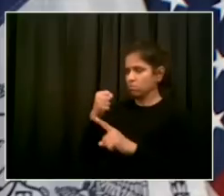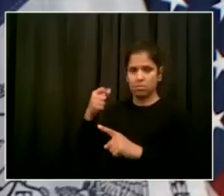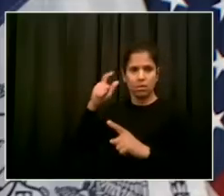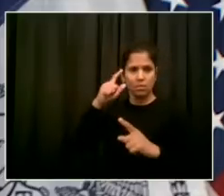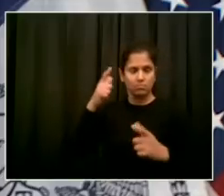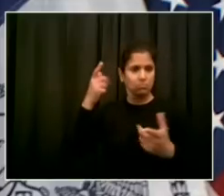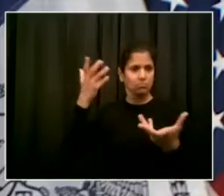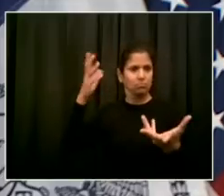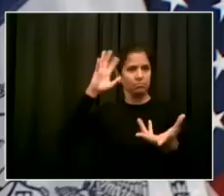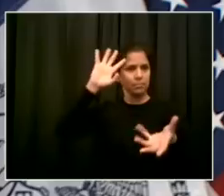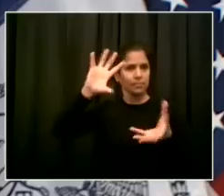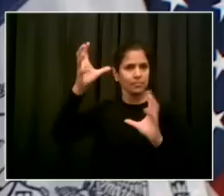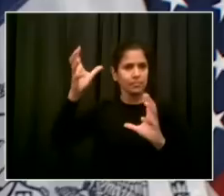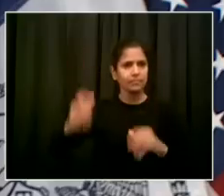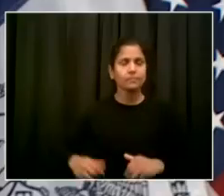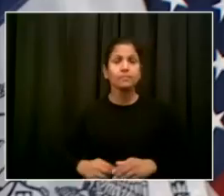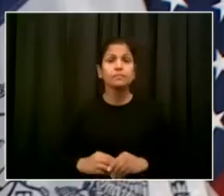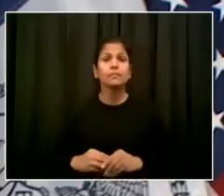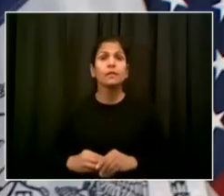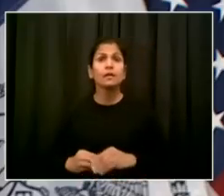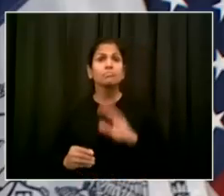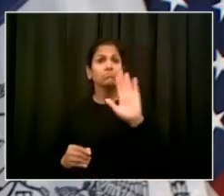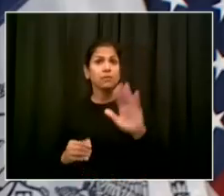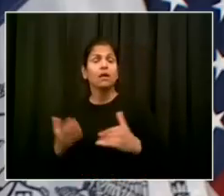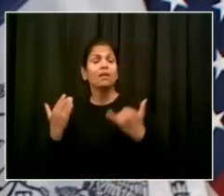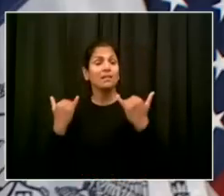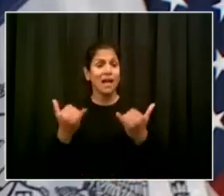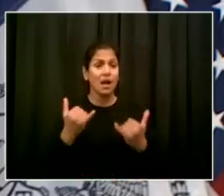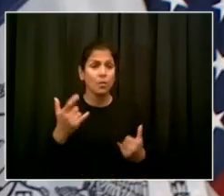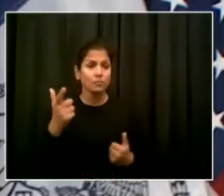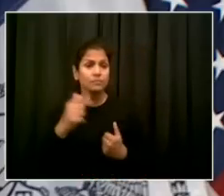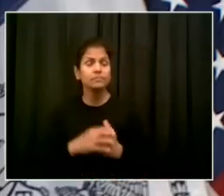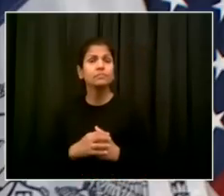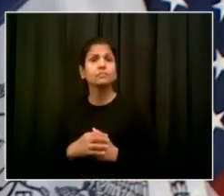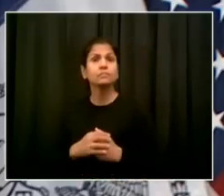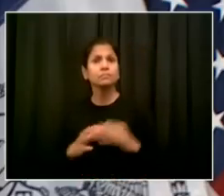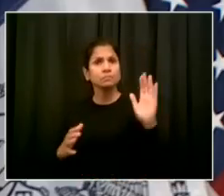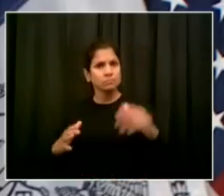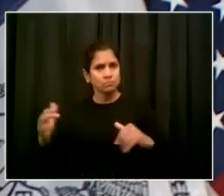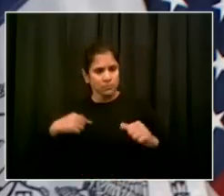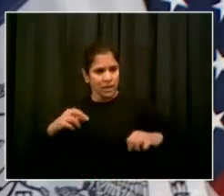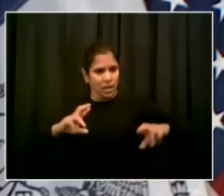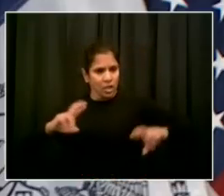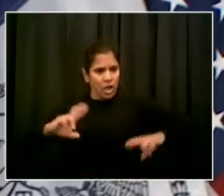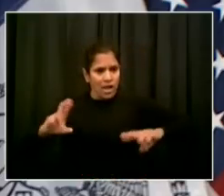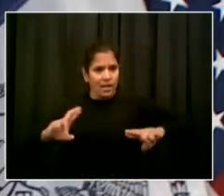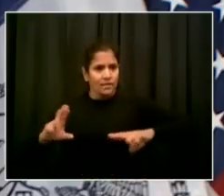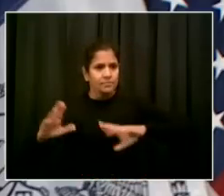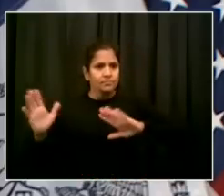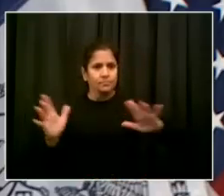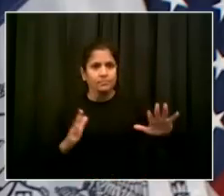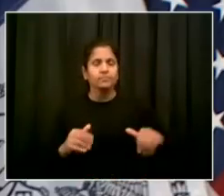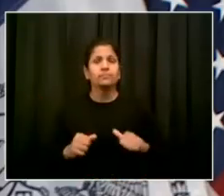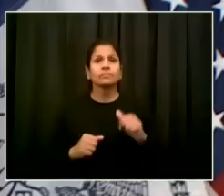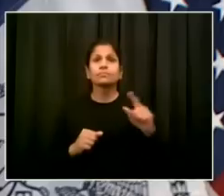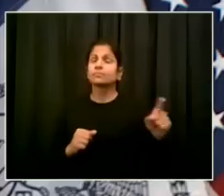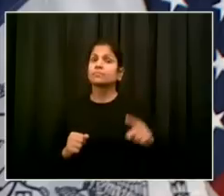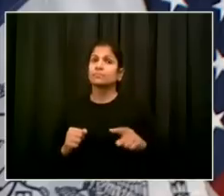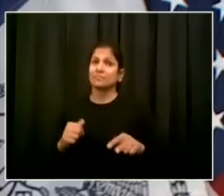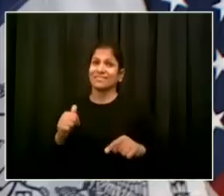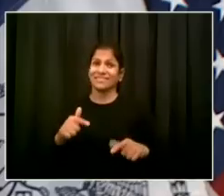situation now. It's the first time we have had the reimposition of restrictions since this crisis began. That comes